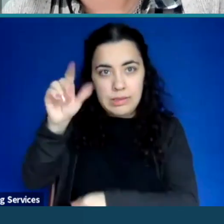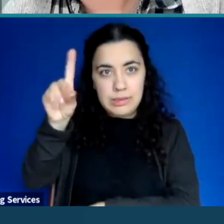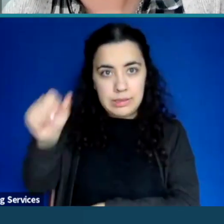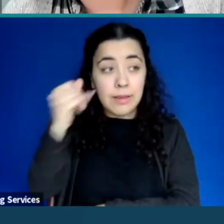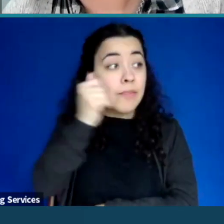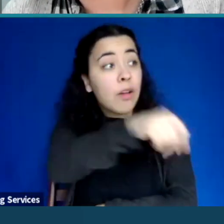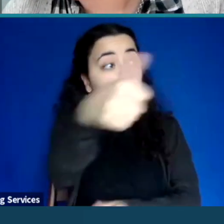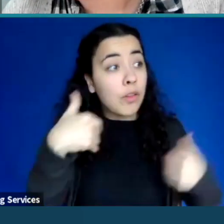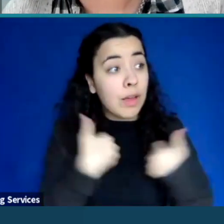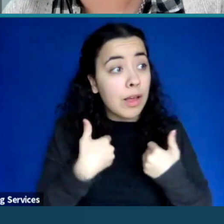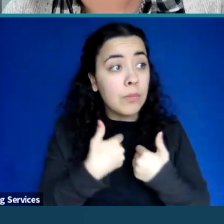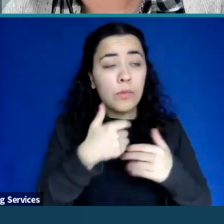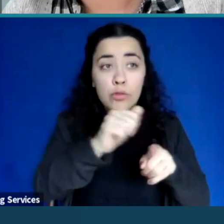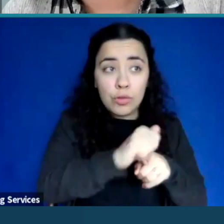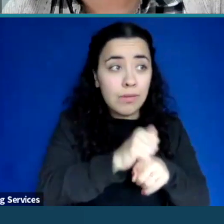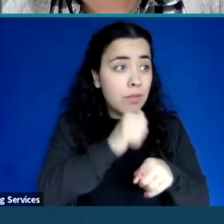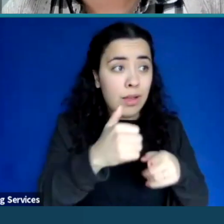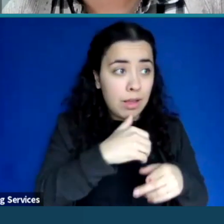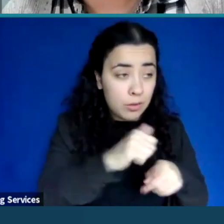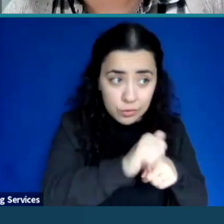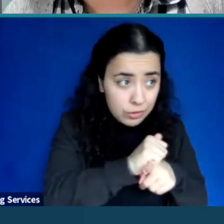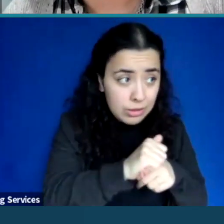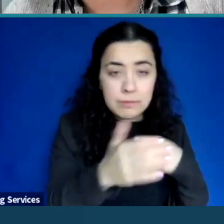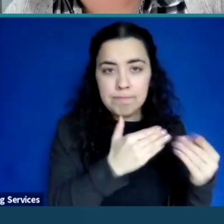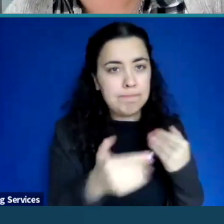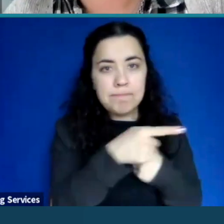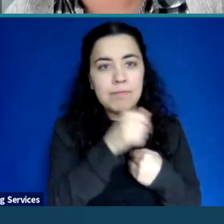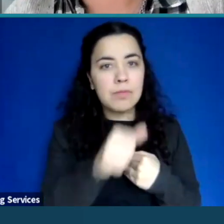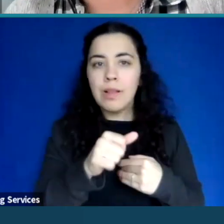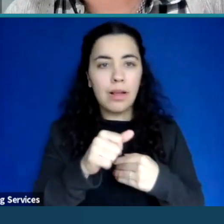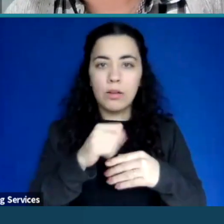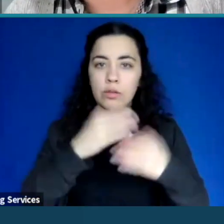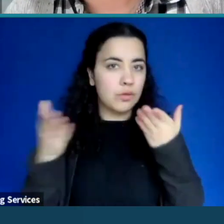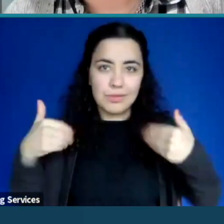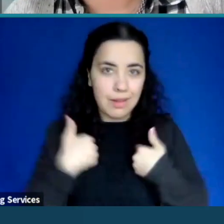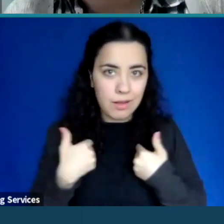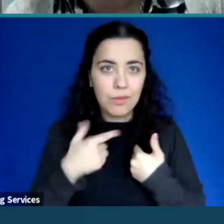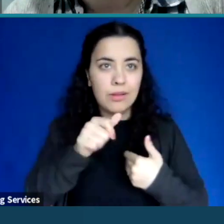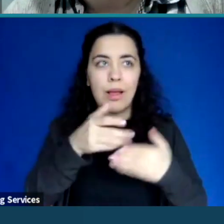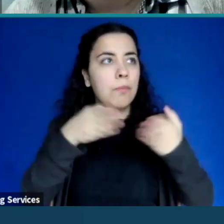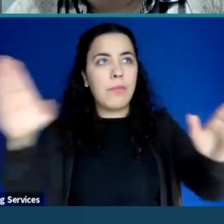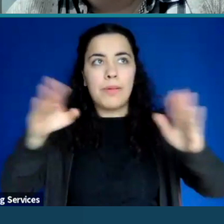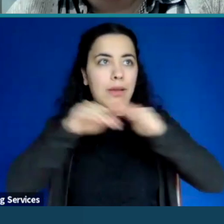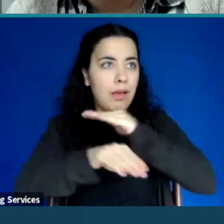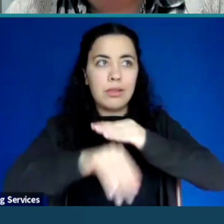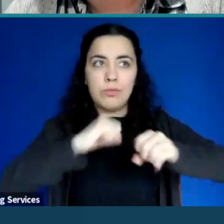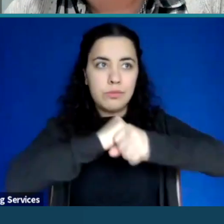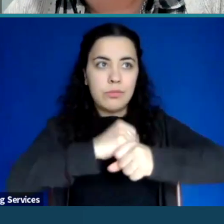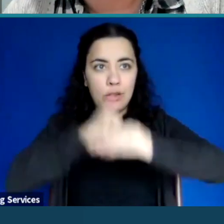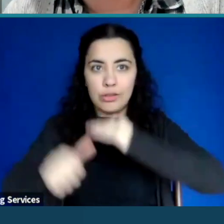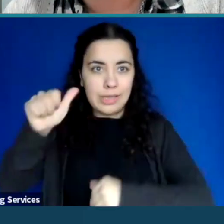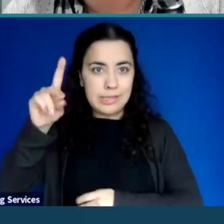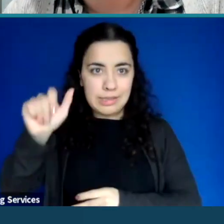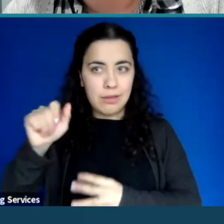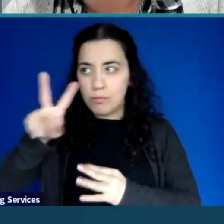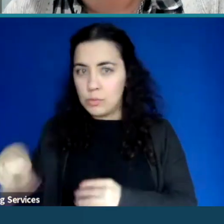not, is not going to be considered a service animal. It's not going to be protected for public access under the ADA.